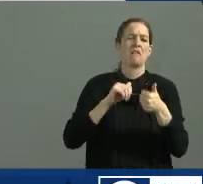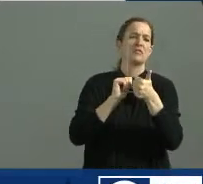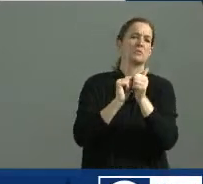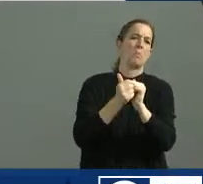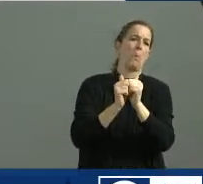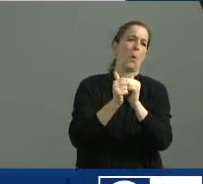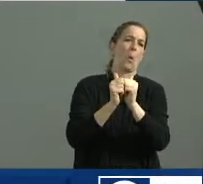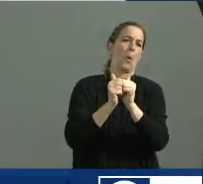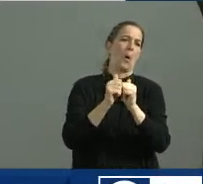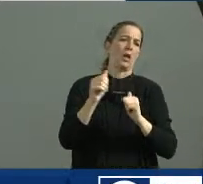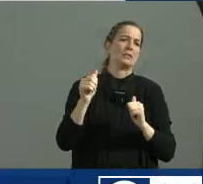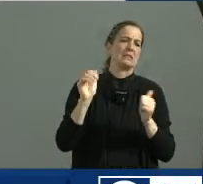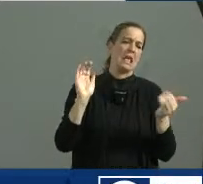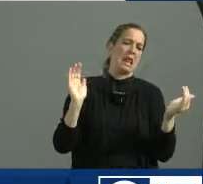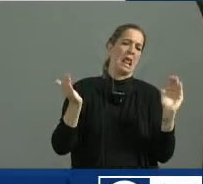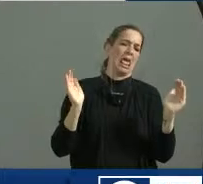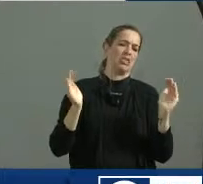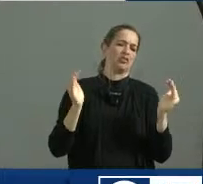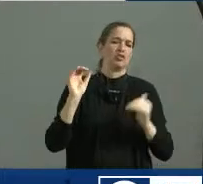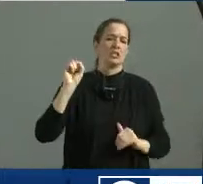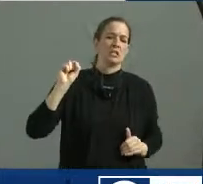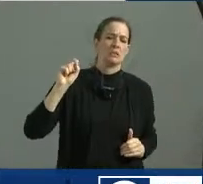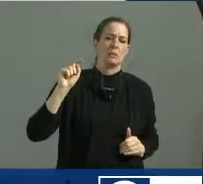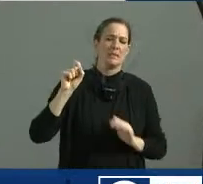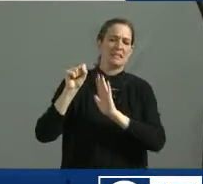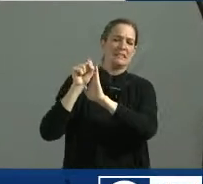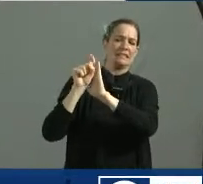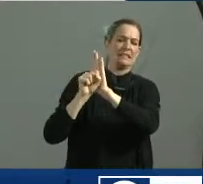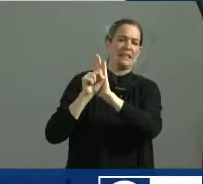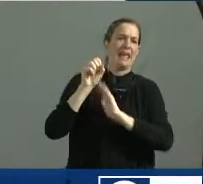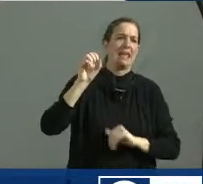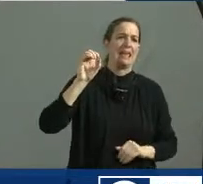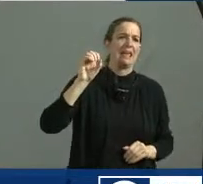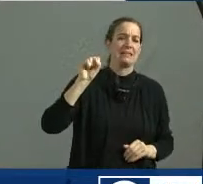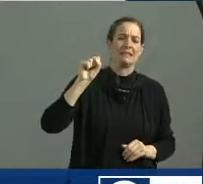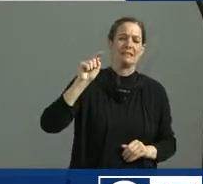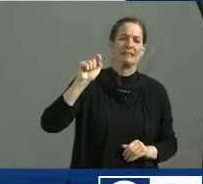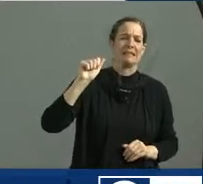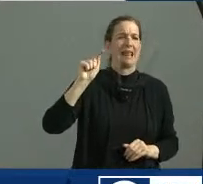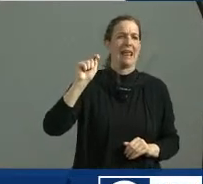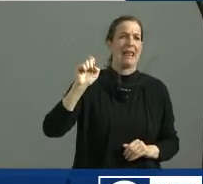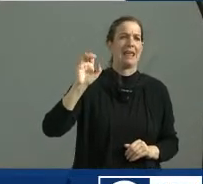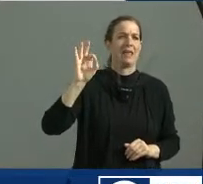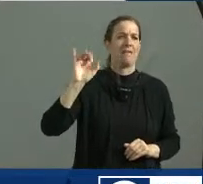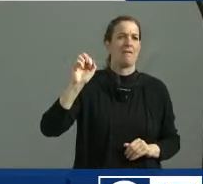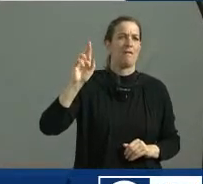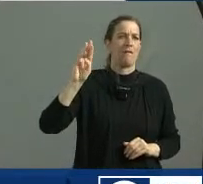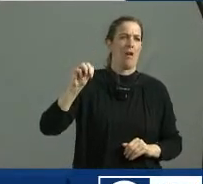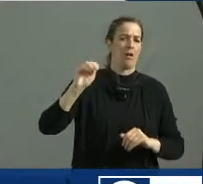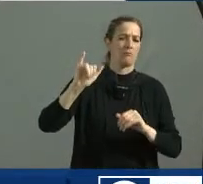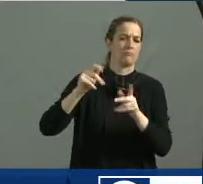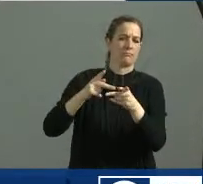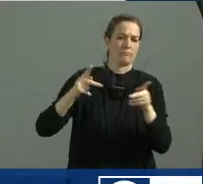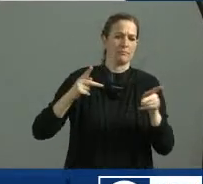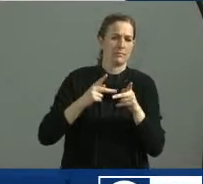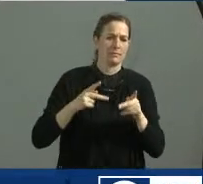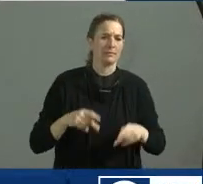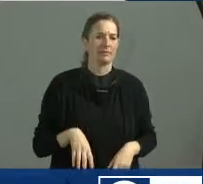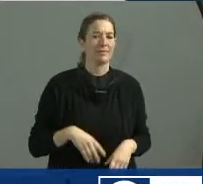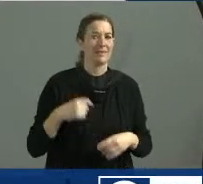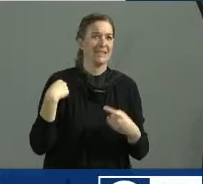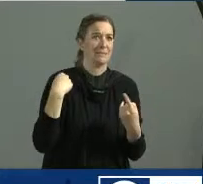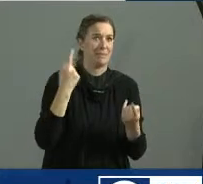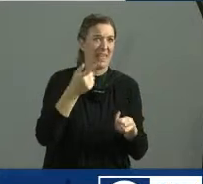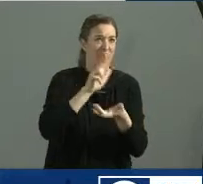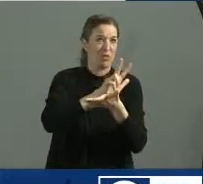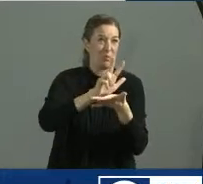analogy with State Farm and that announcement. It's been really more than 3 weeks since the governor has been out in